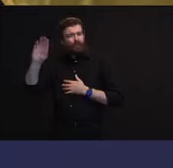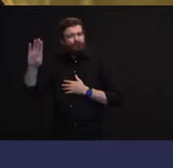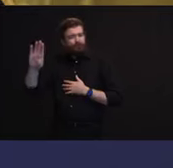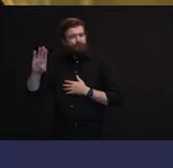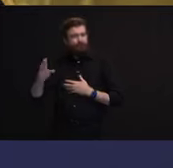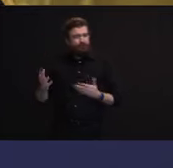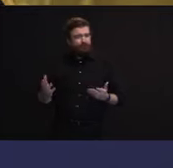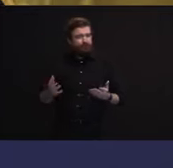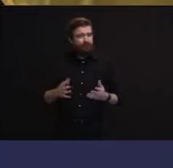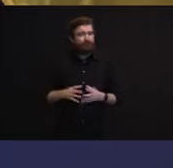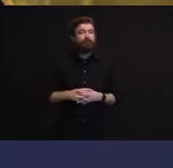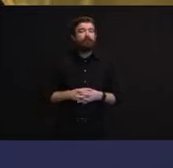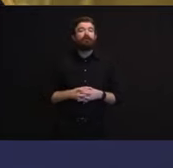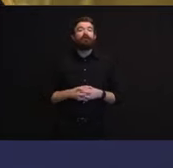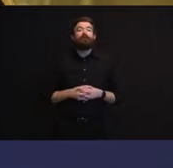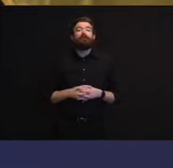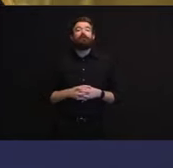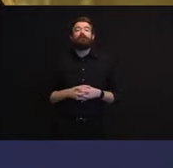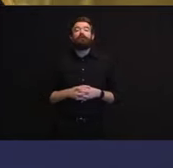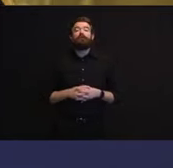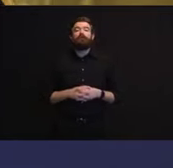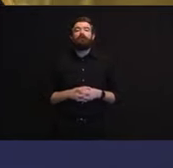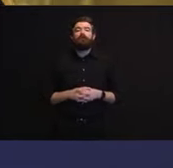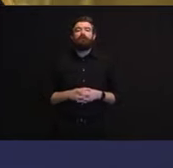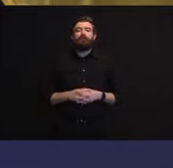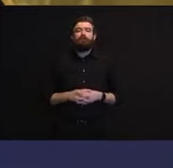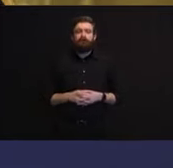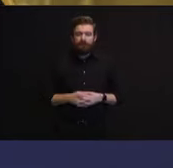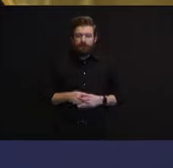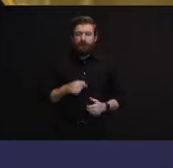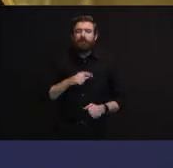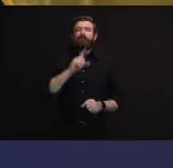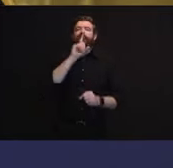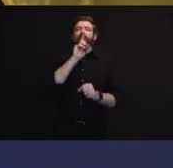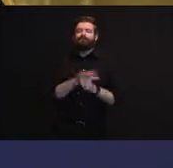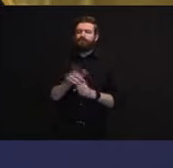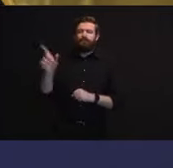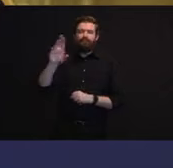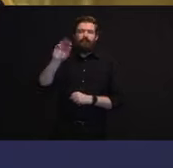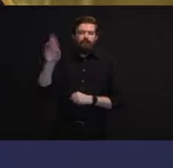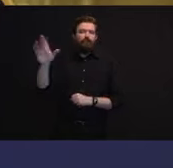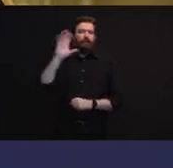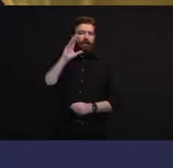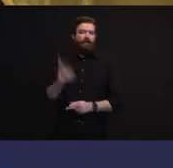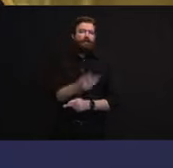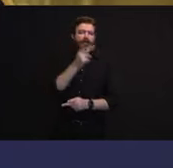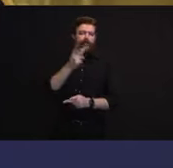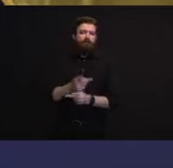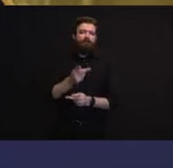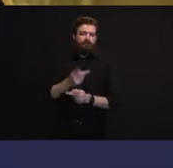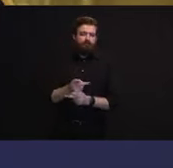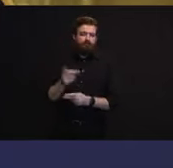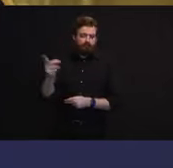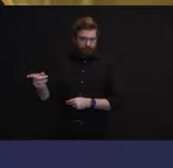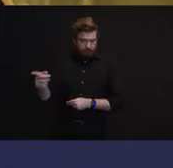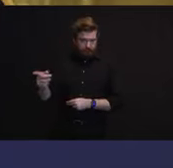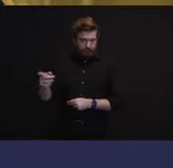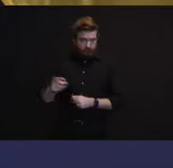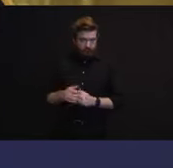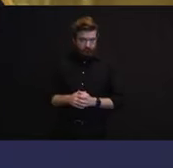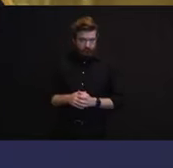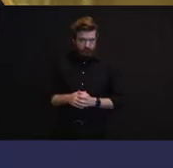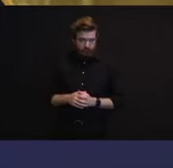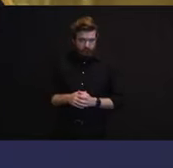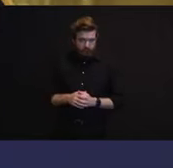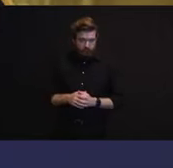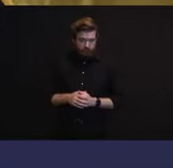actually needed, but I promise you Rob and his team are all over this, and they'll stay all over it until we get through to a better place. I was